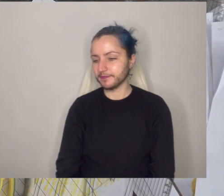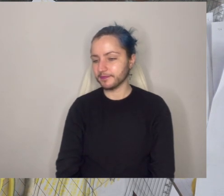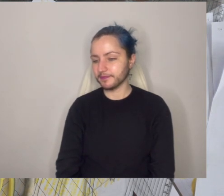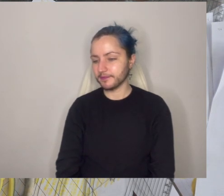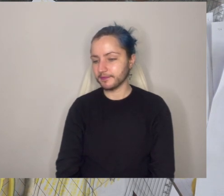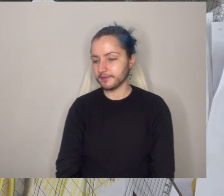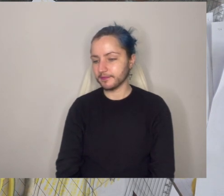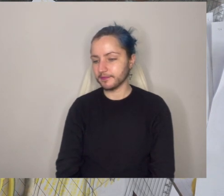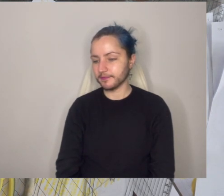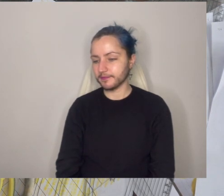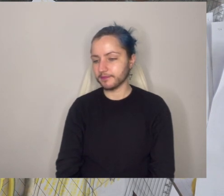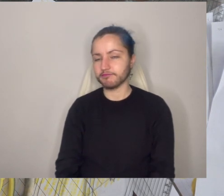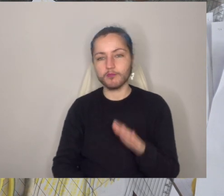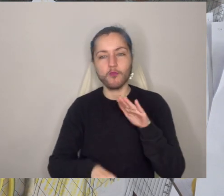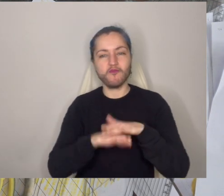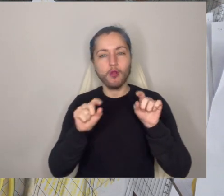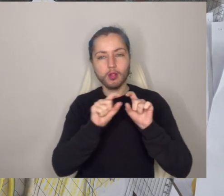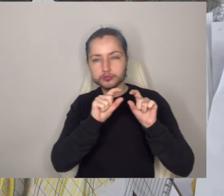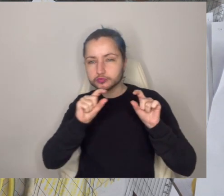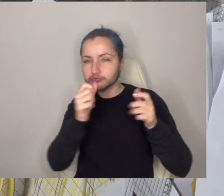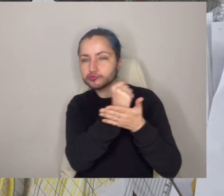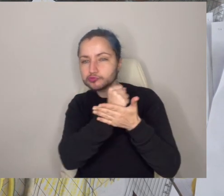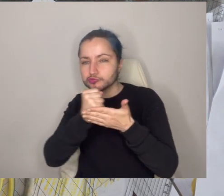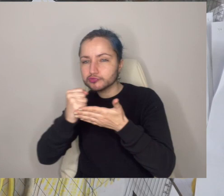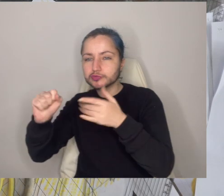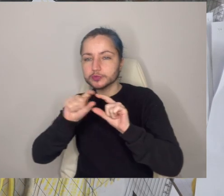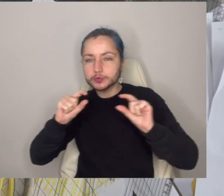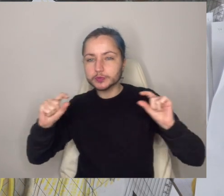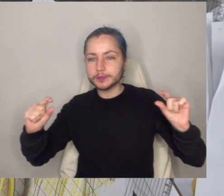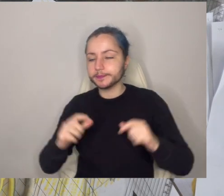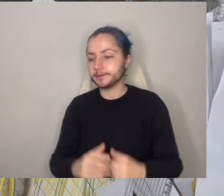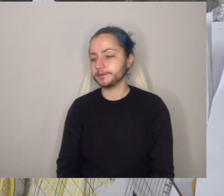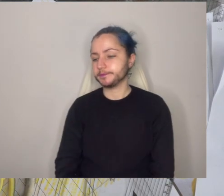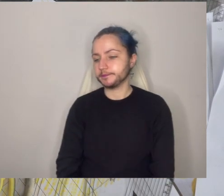usually just sort of push it along the top like this,